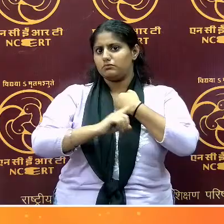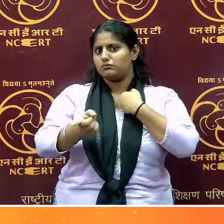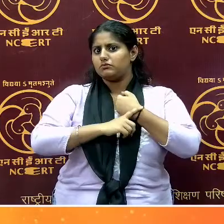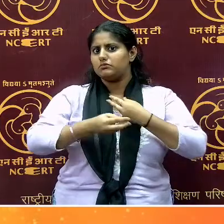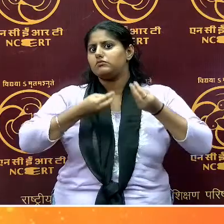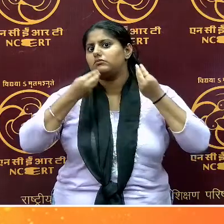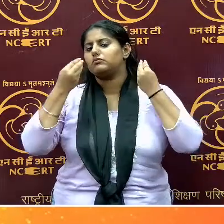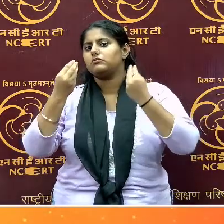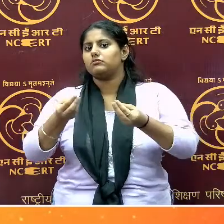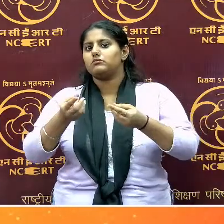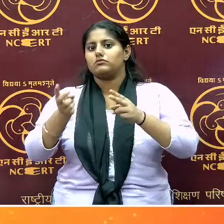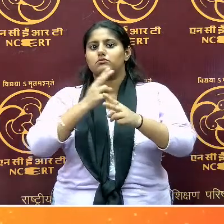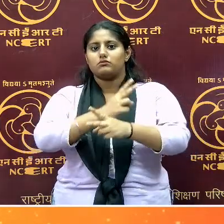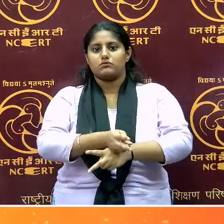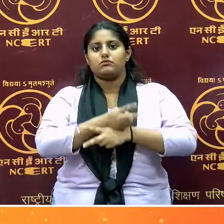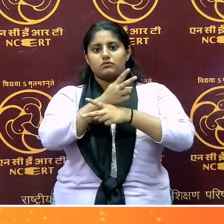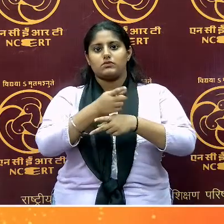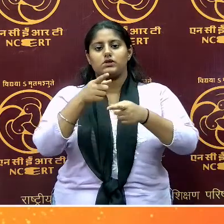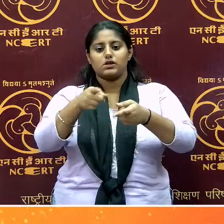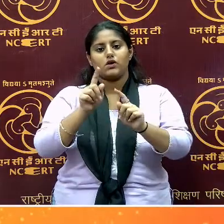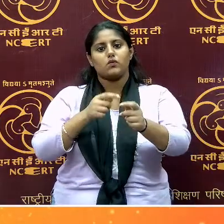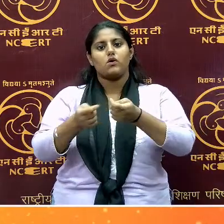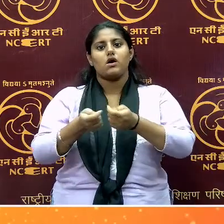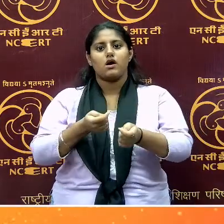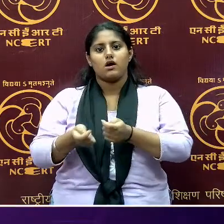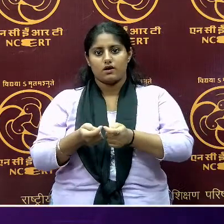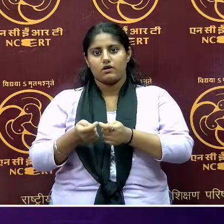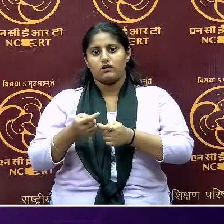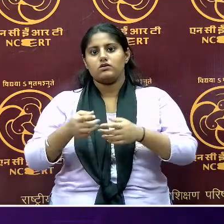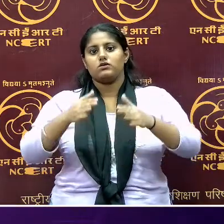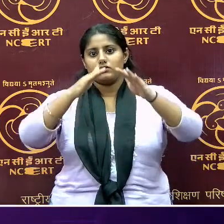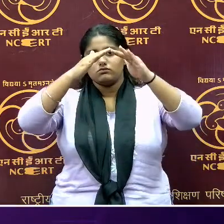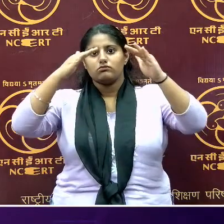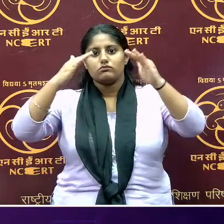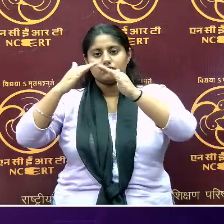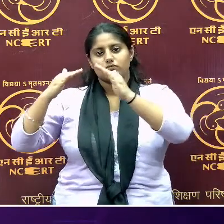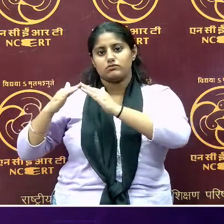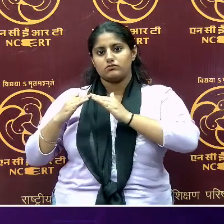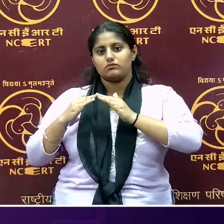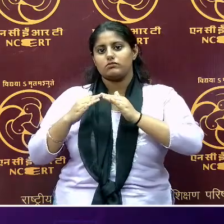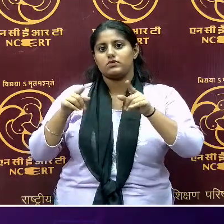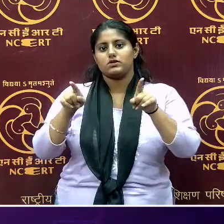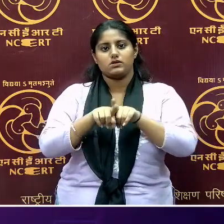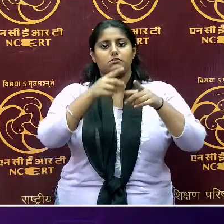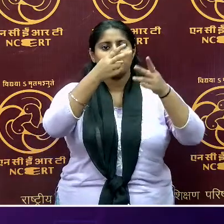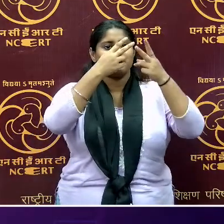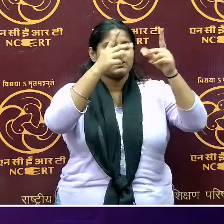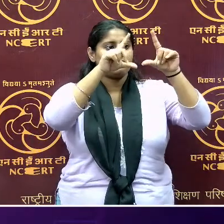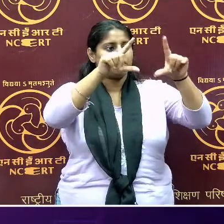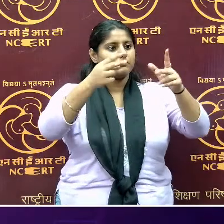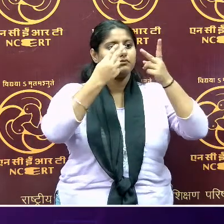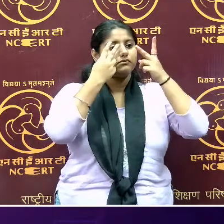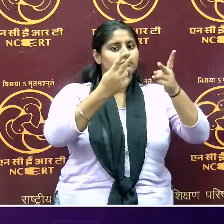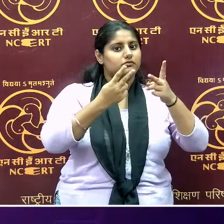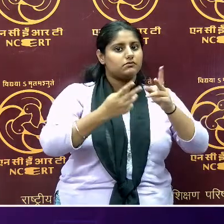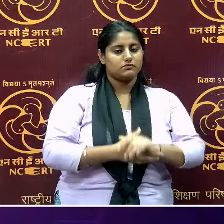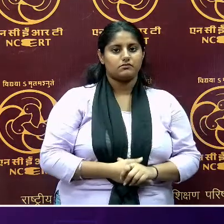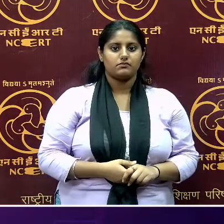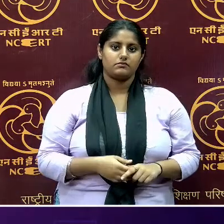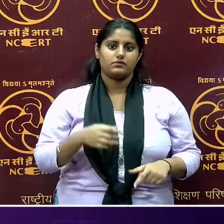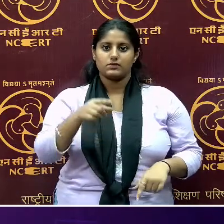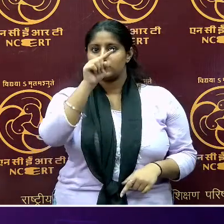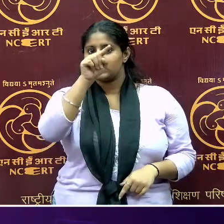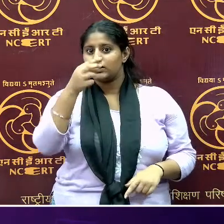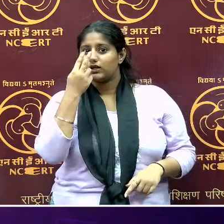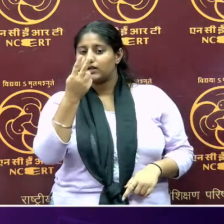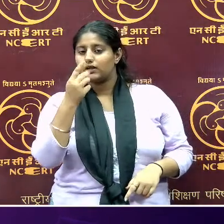the caretaker arranged the horses in the stable as shown in the picture here. Can you see these